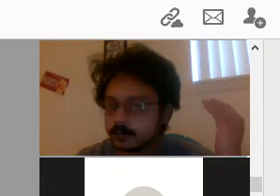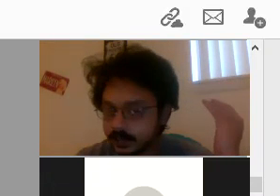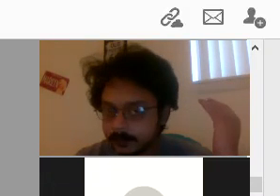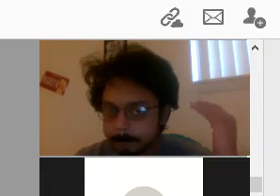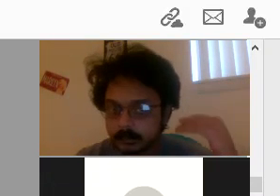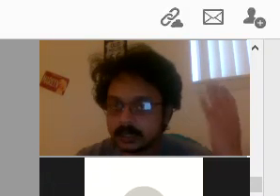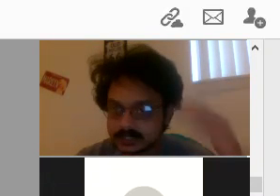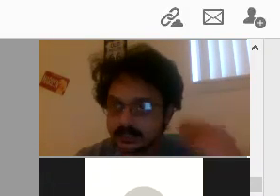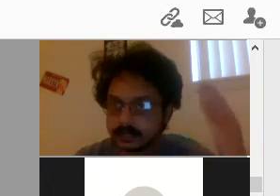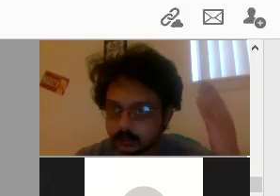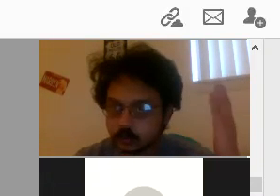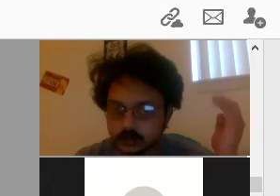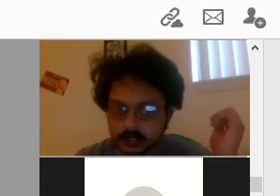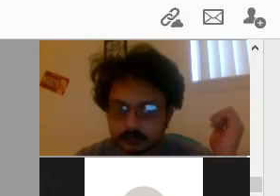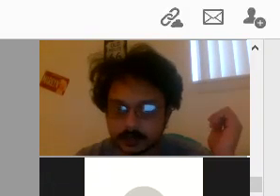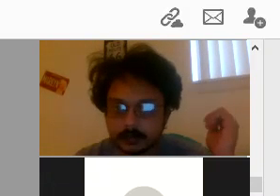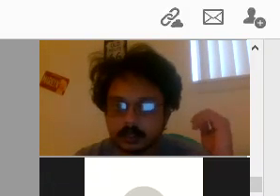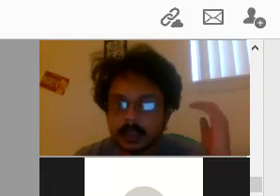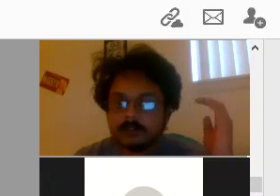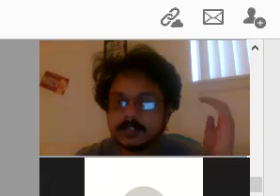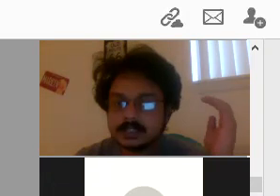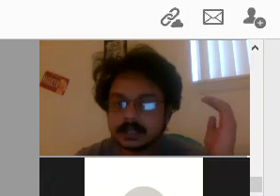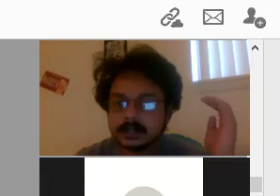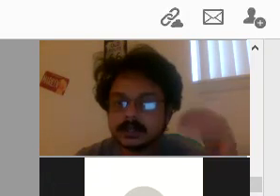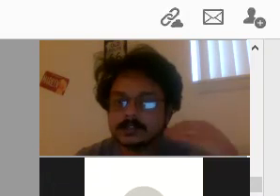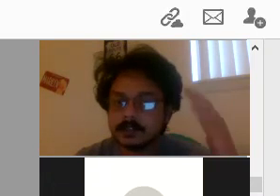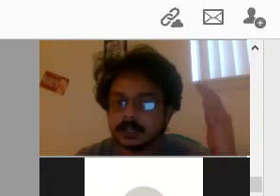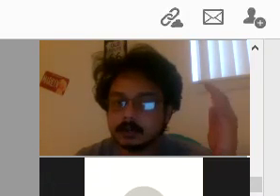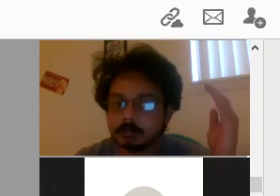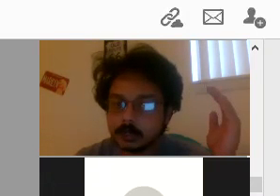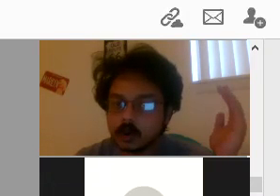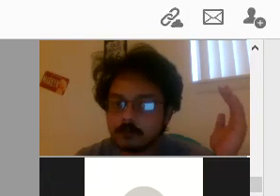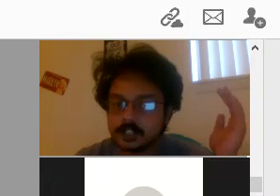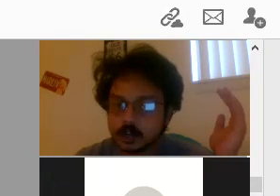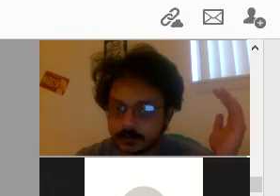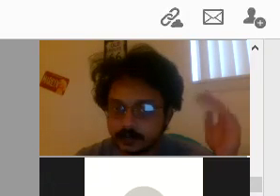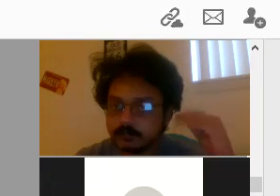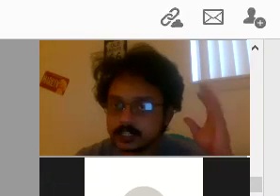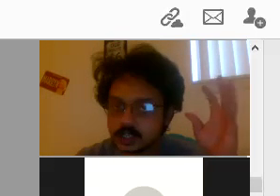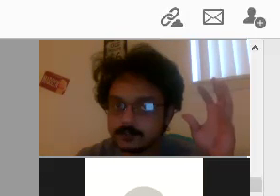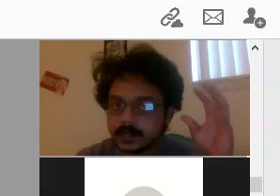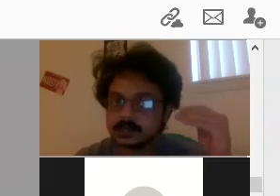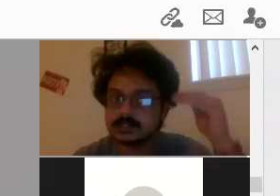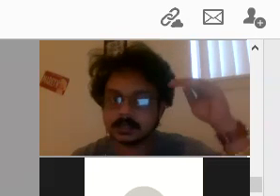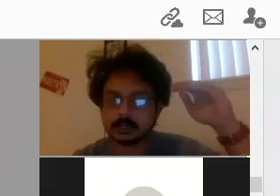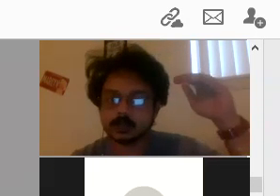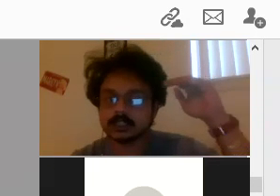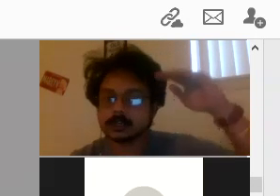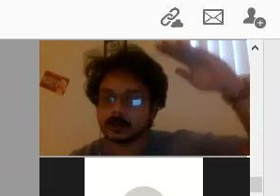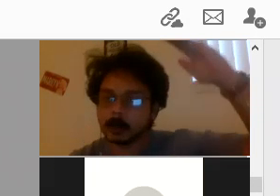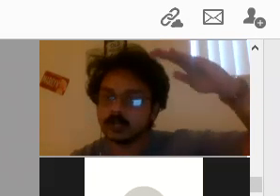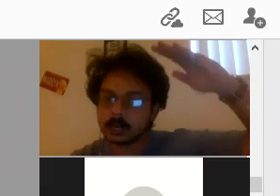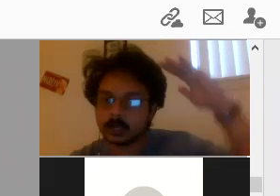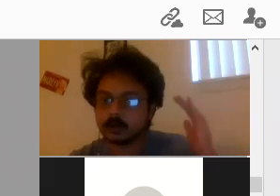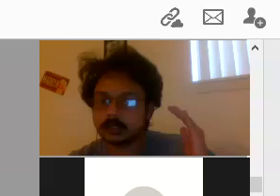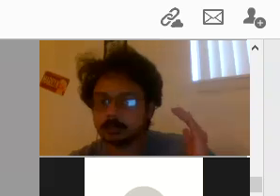complexity of f of n. Let's say that it grows with f of n, and we say that it is within big O of g of n, where g of n is the equation